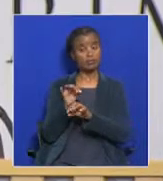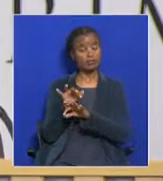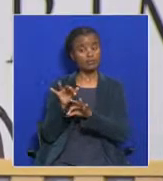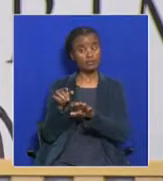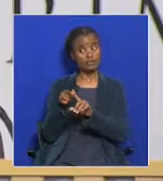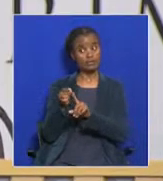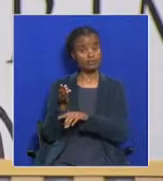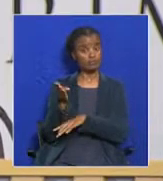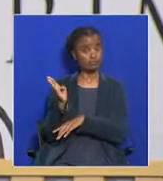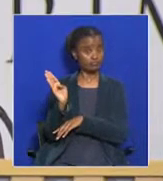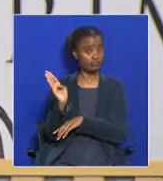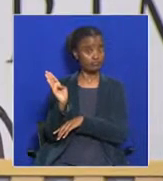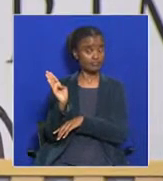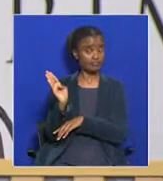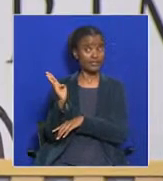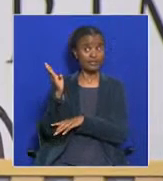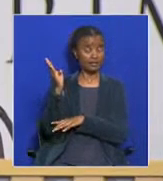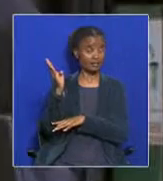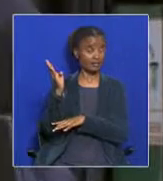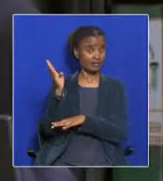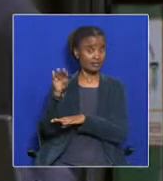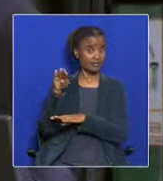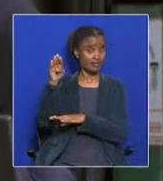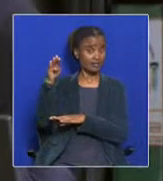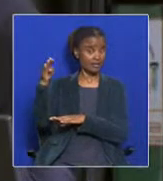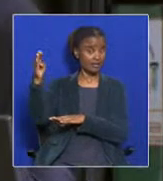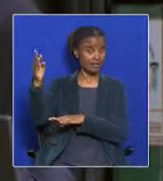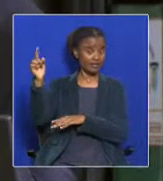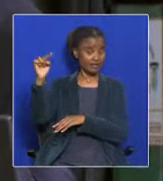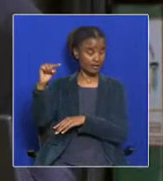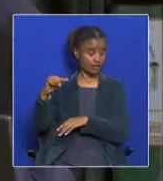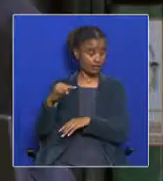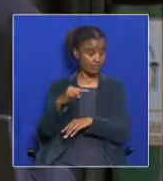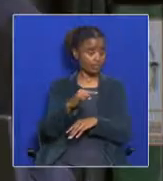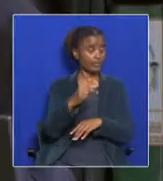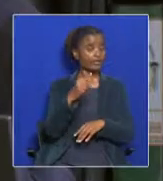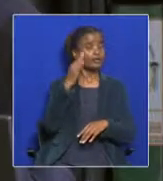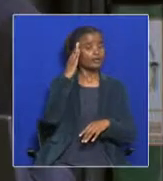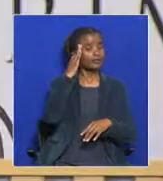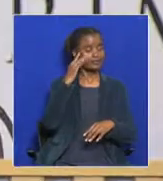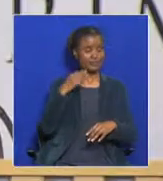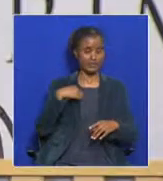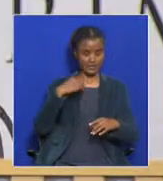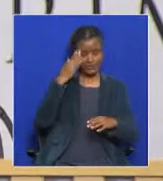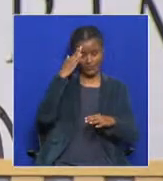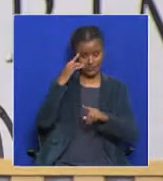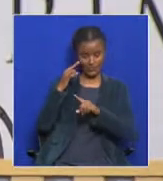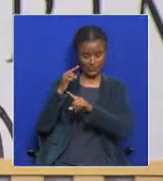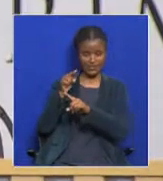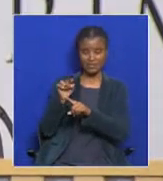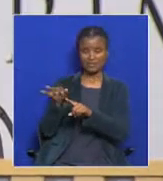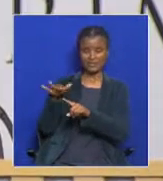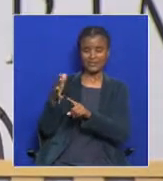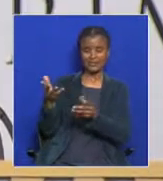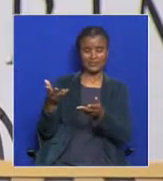hill. You know, I happen to know where Mlazi is. Commissioner, that's always a